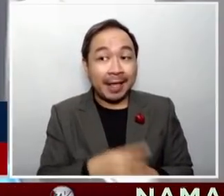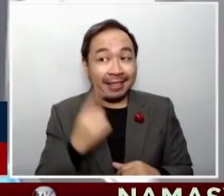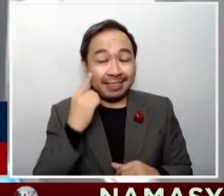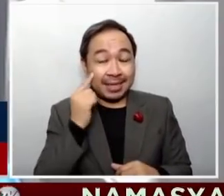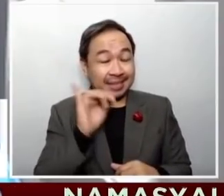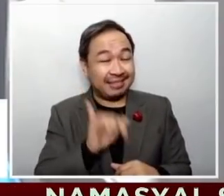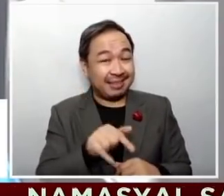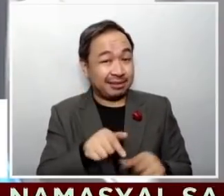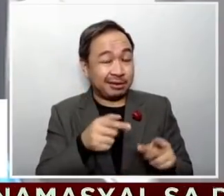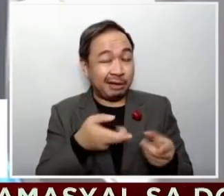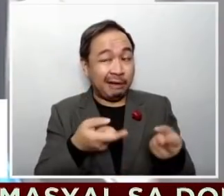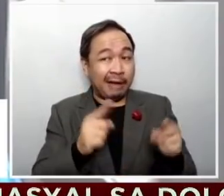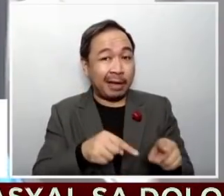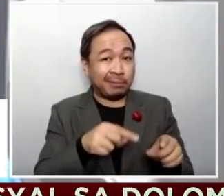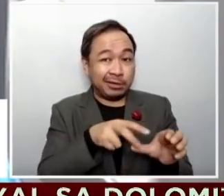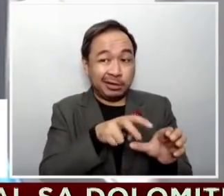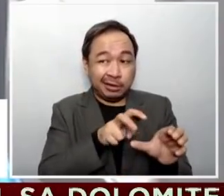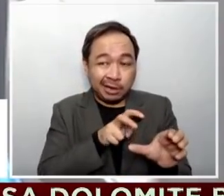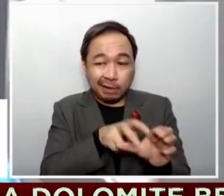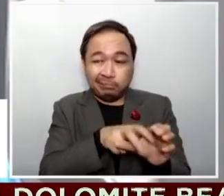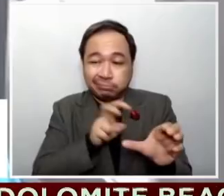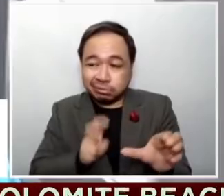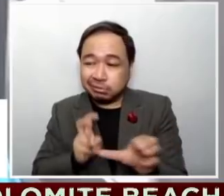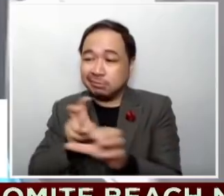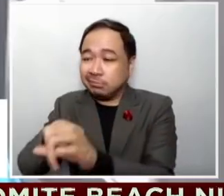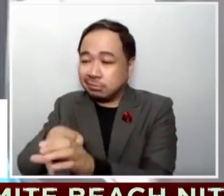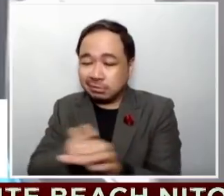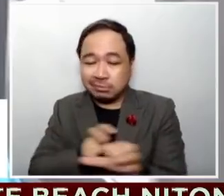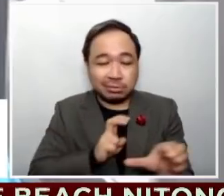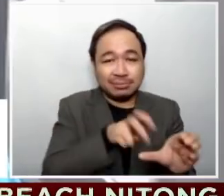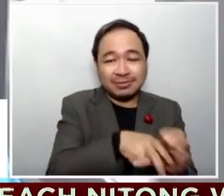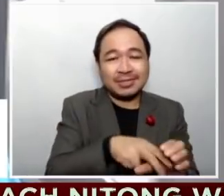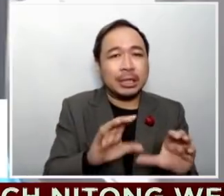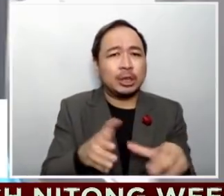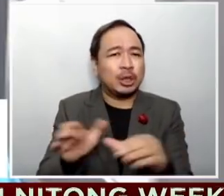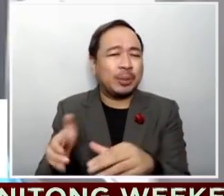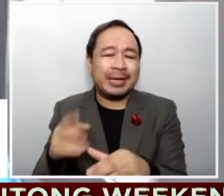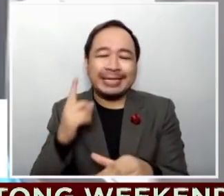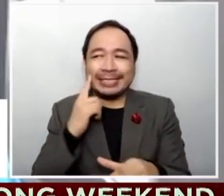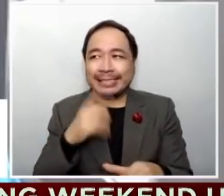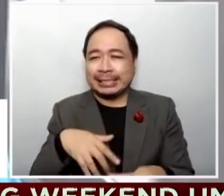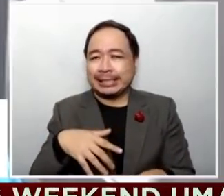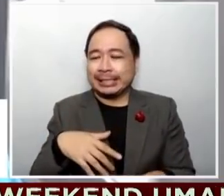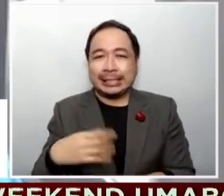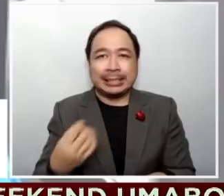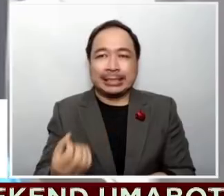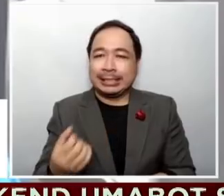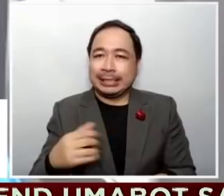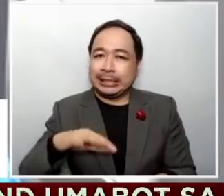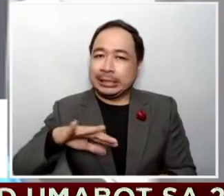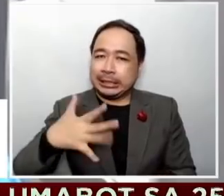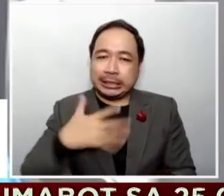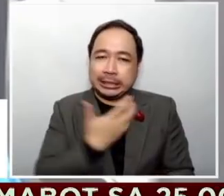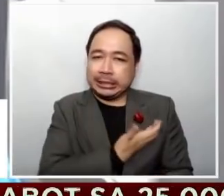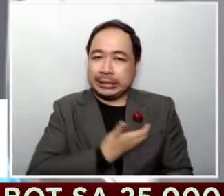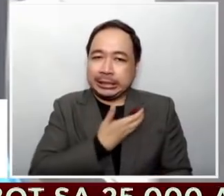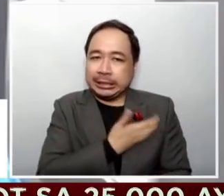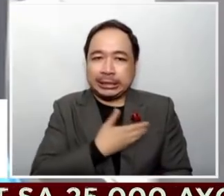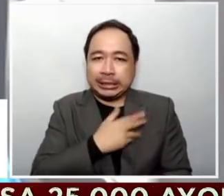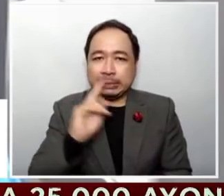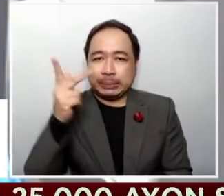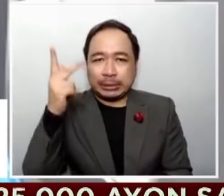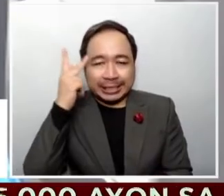really as the ugliness of patronage politics and the rottenness of our political